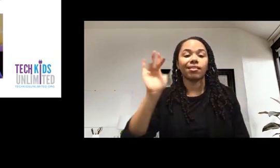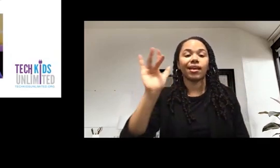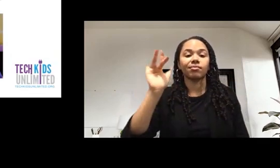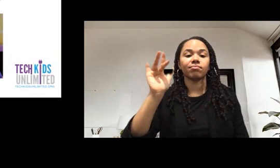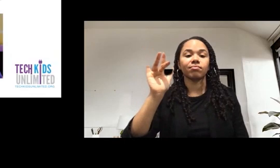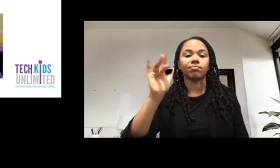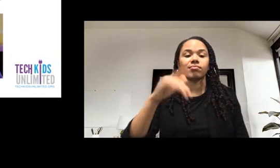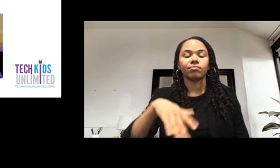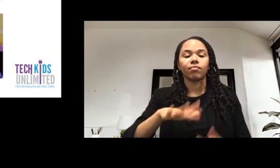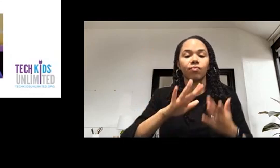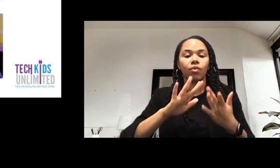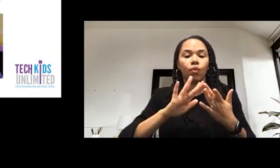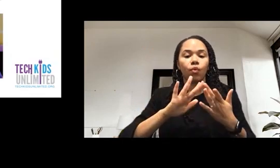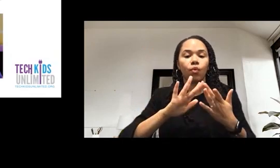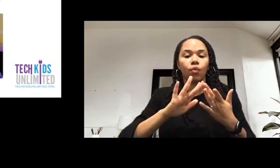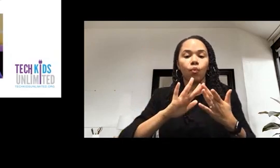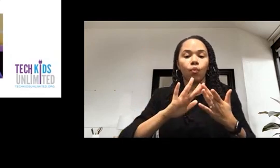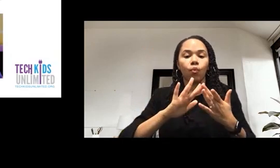which is just